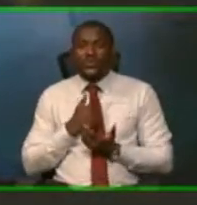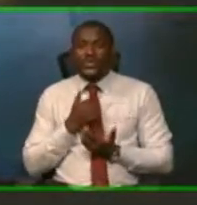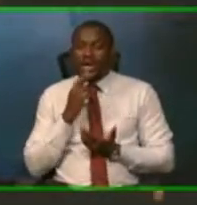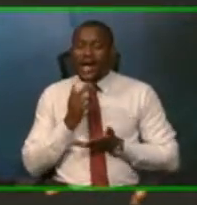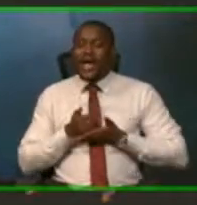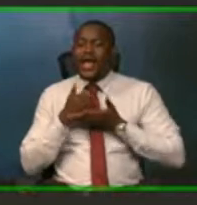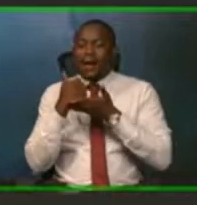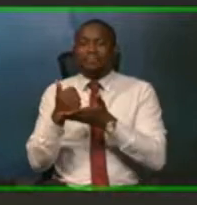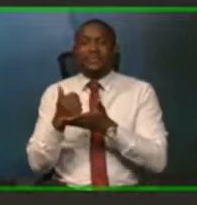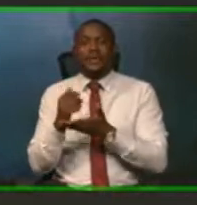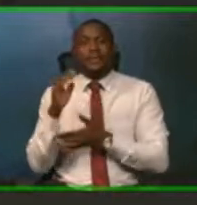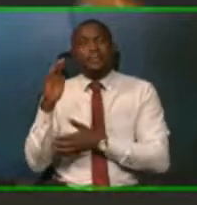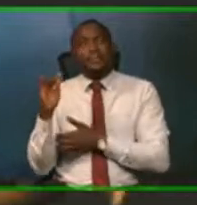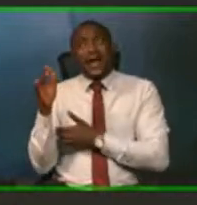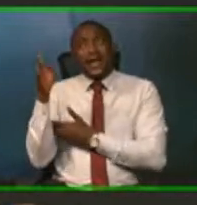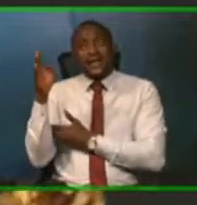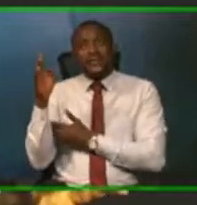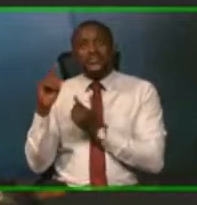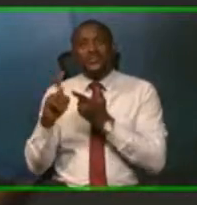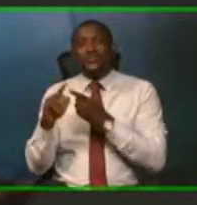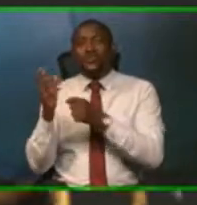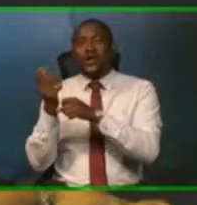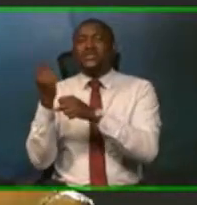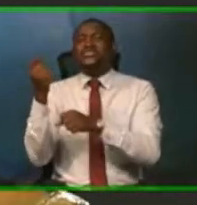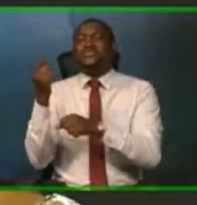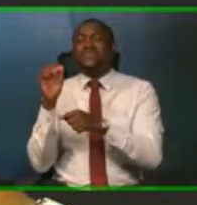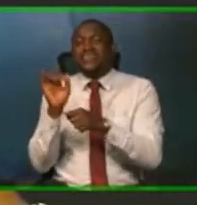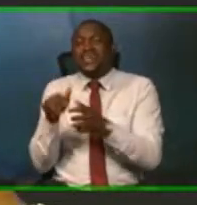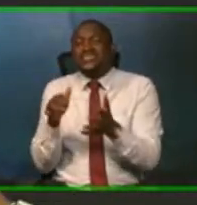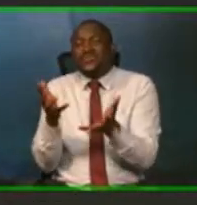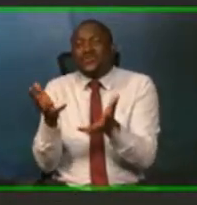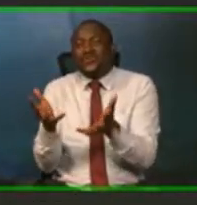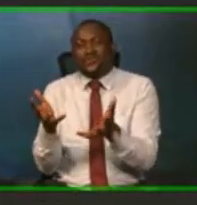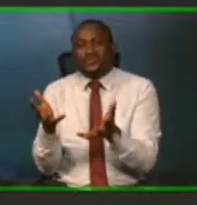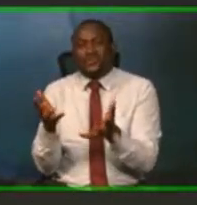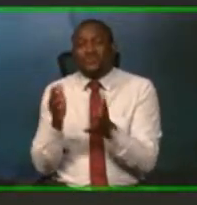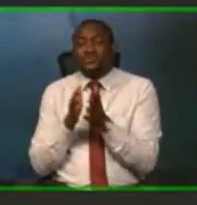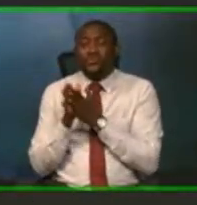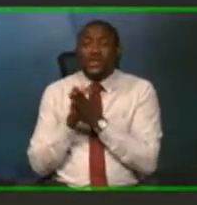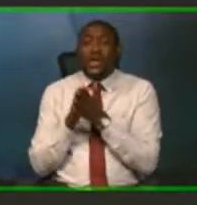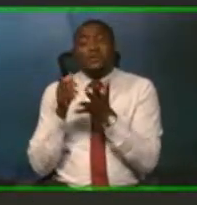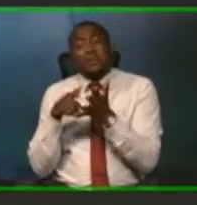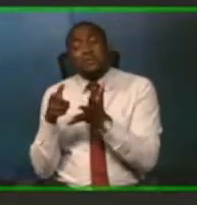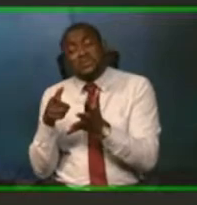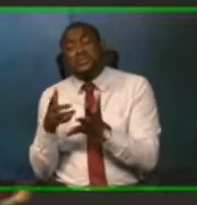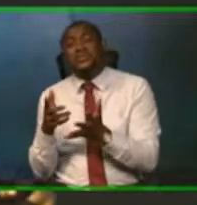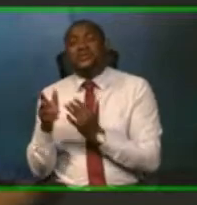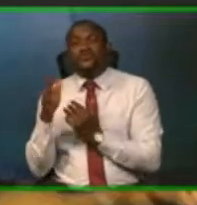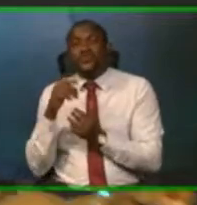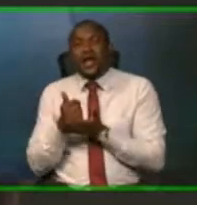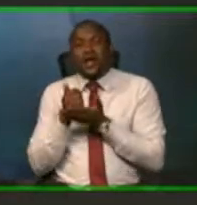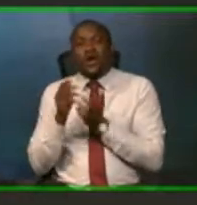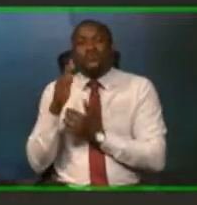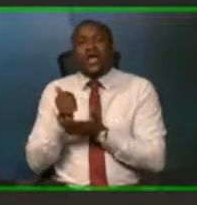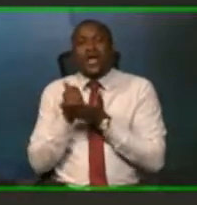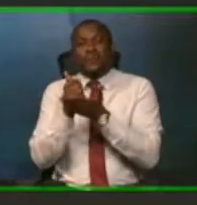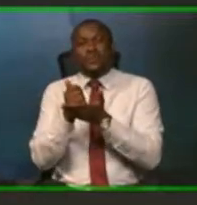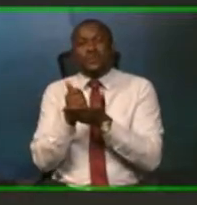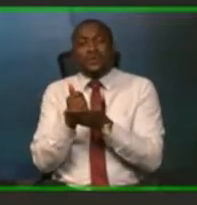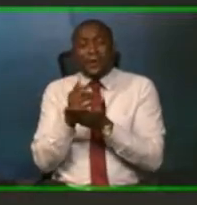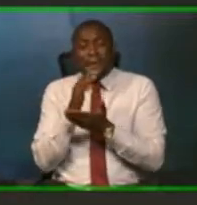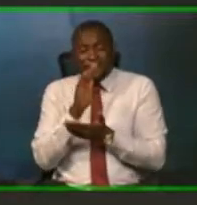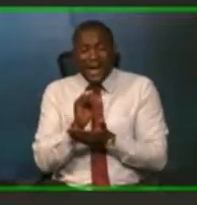helped by God to achieve those desires by the revelation of the patterns that control those